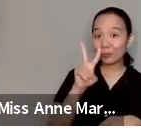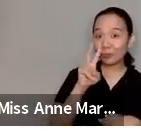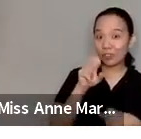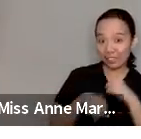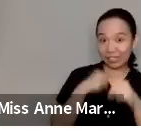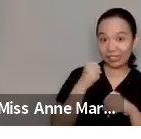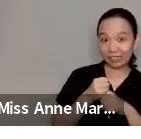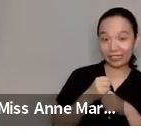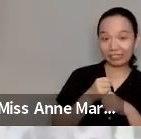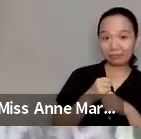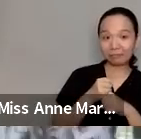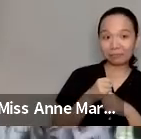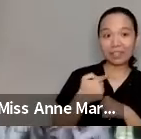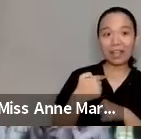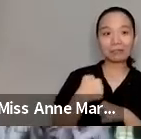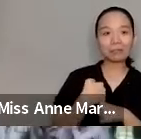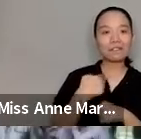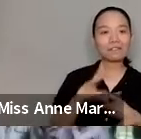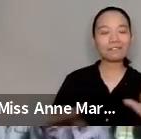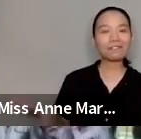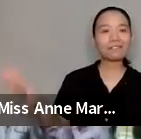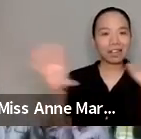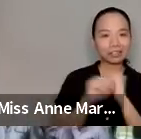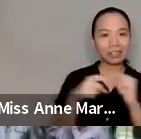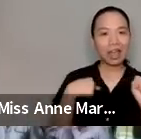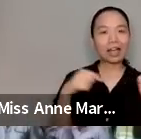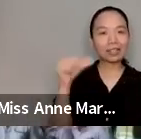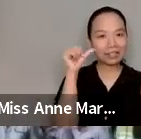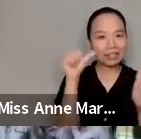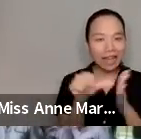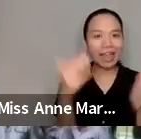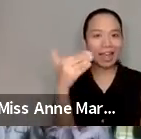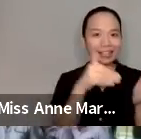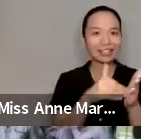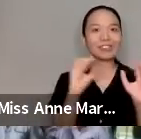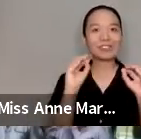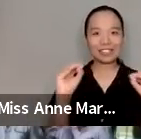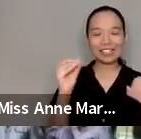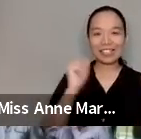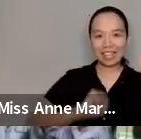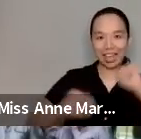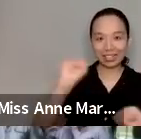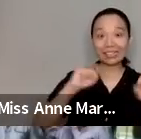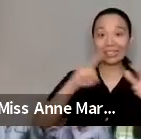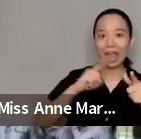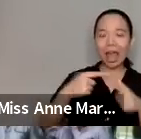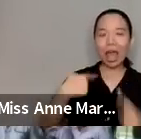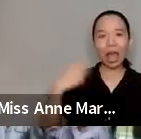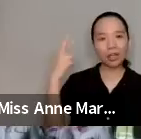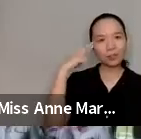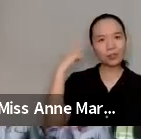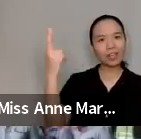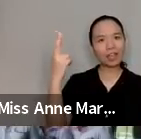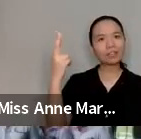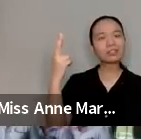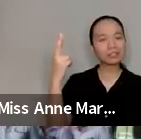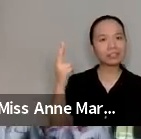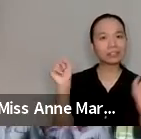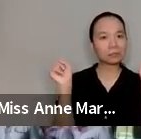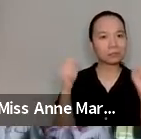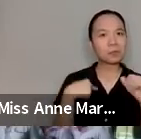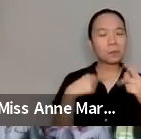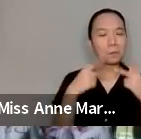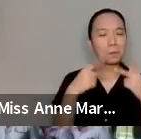years, I was finally reassigned to teach science. It was then that I realized the dismal situation of